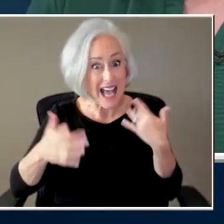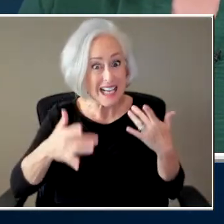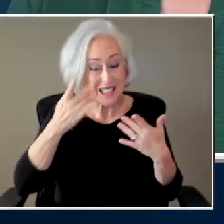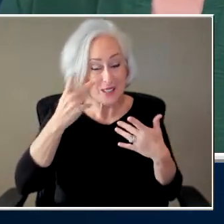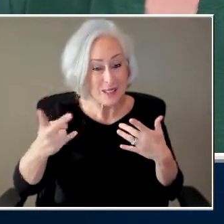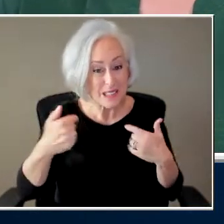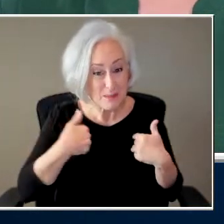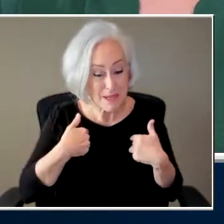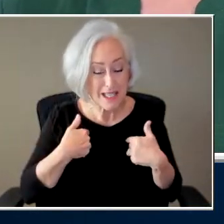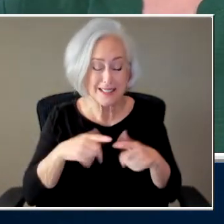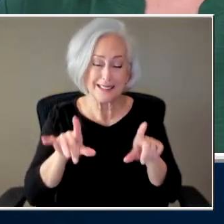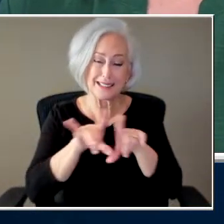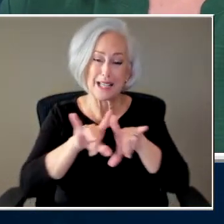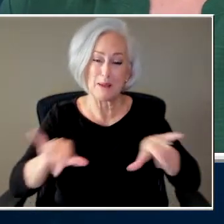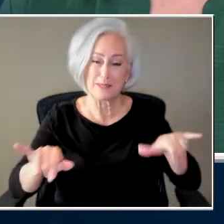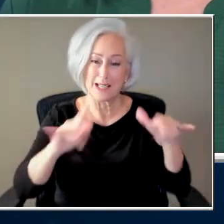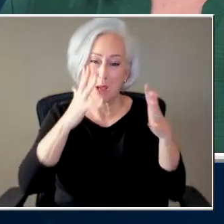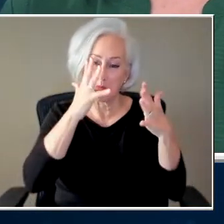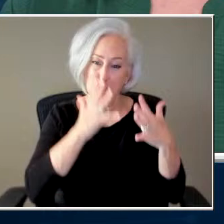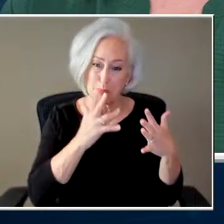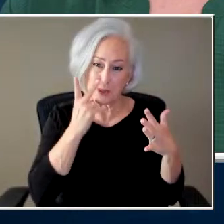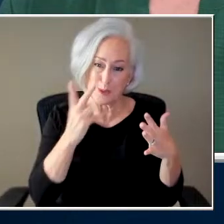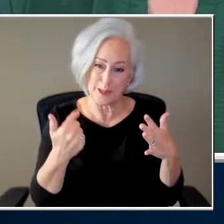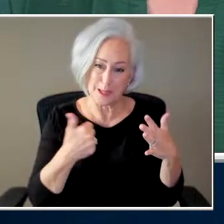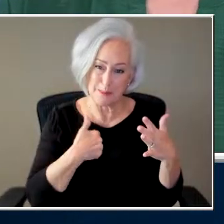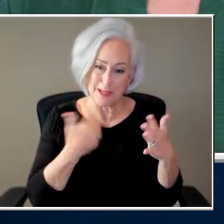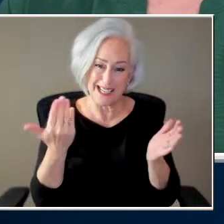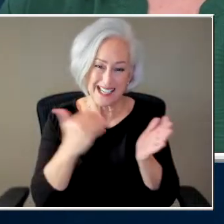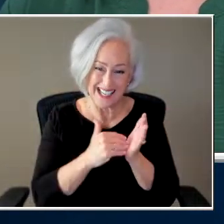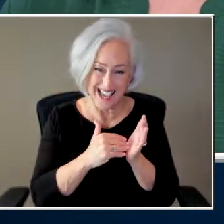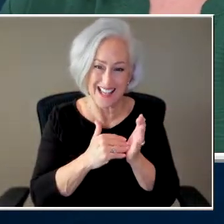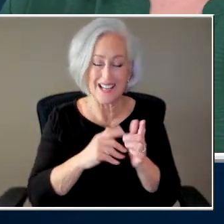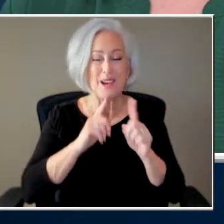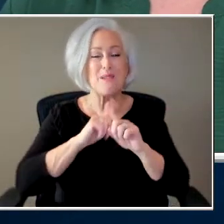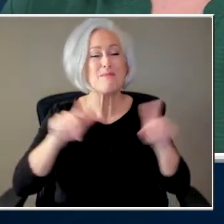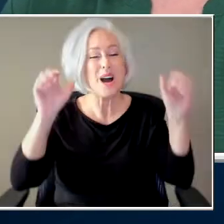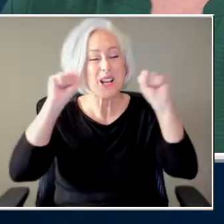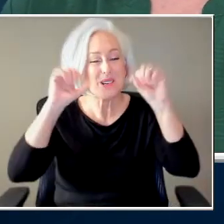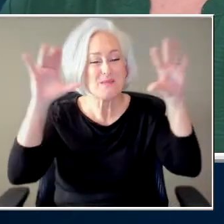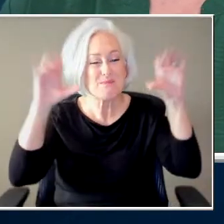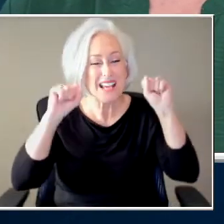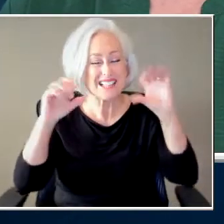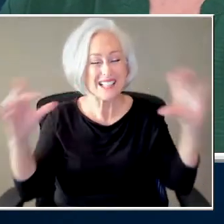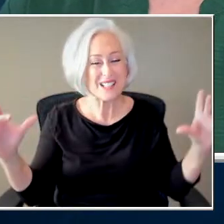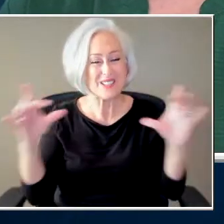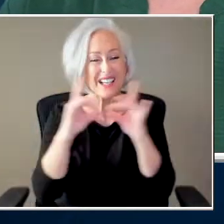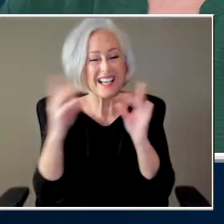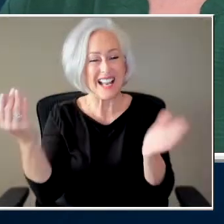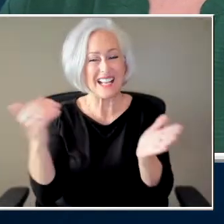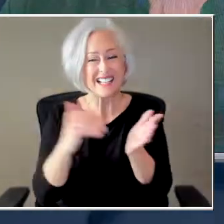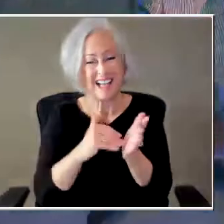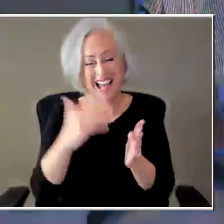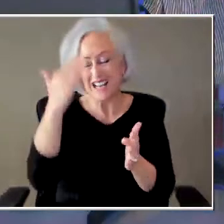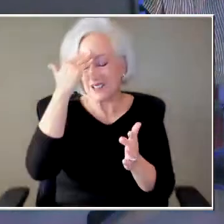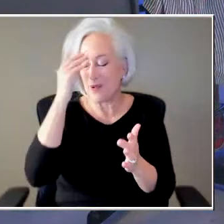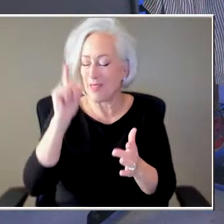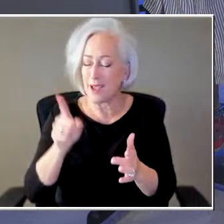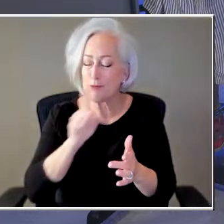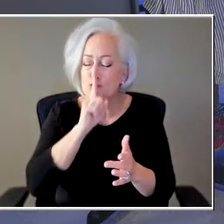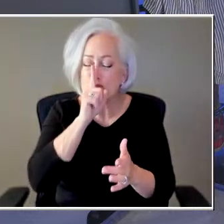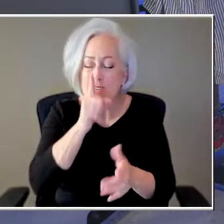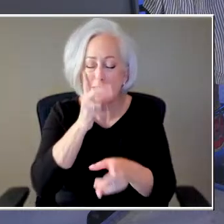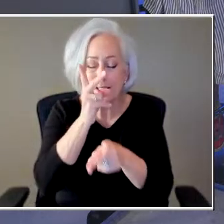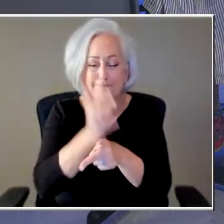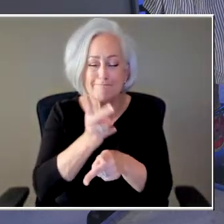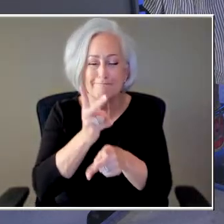see me. But it was just amazing to reconnect and just know that I was in the best hands. I love that your doctor was on the